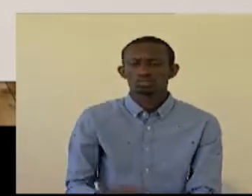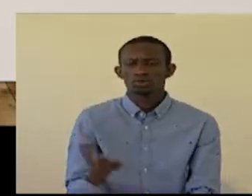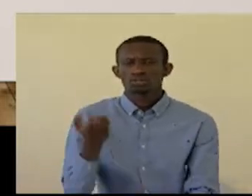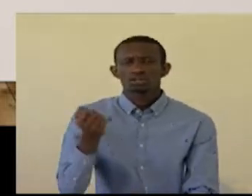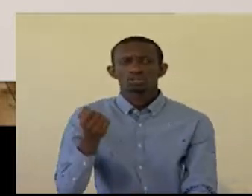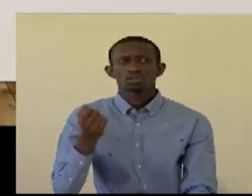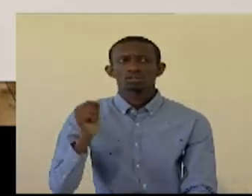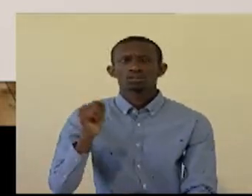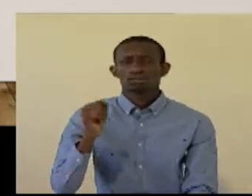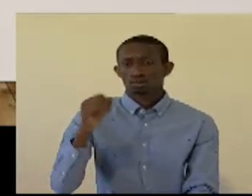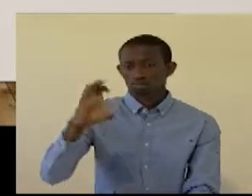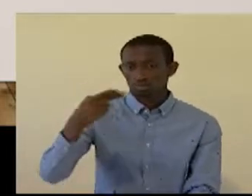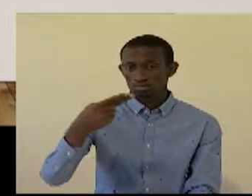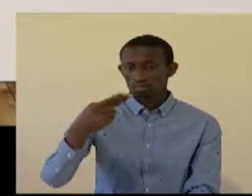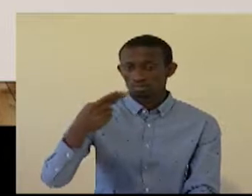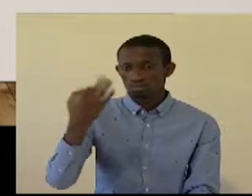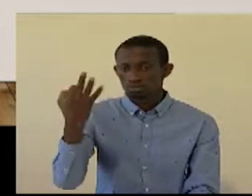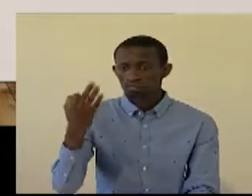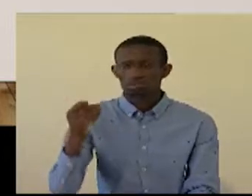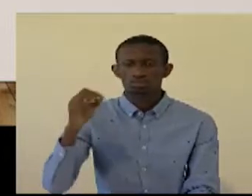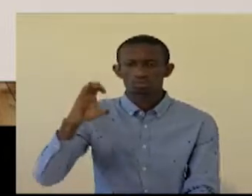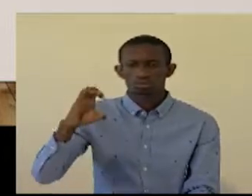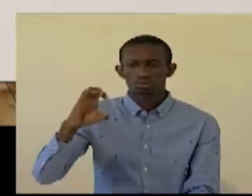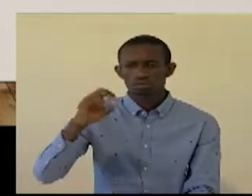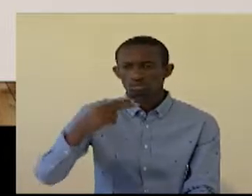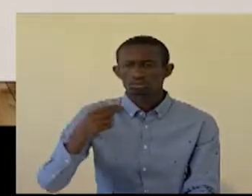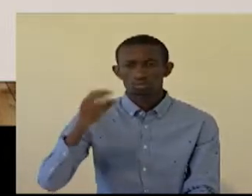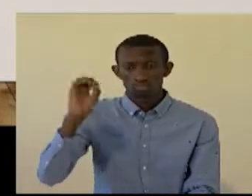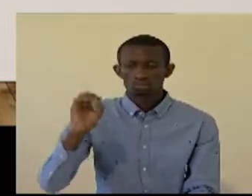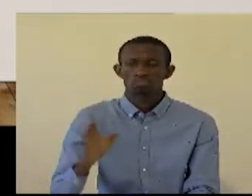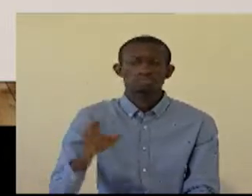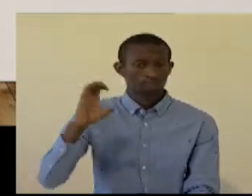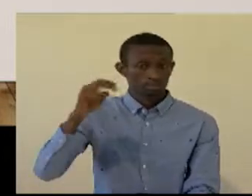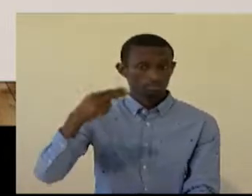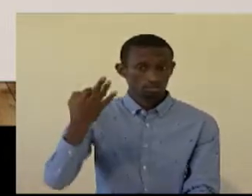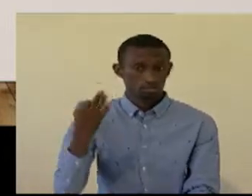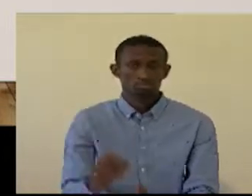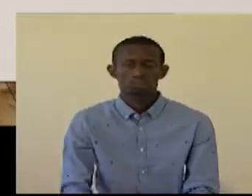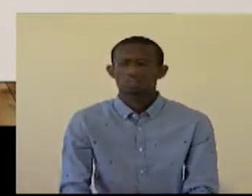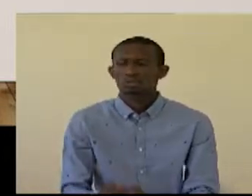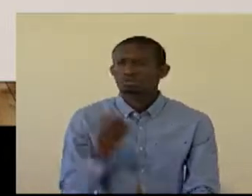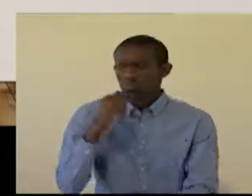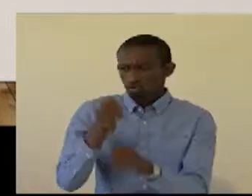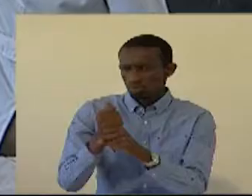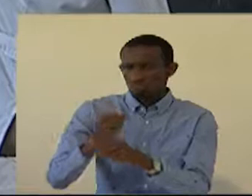CH3CO, CH3, and we are about to synthesize it from